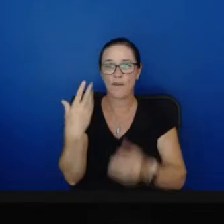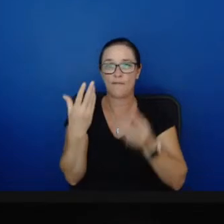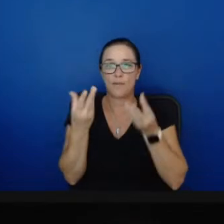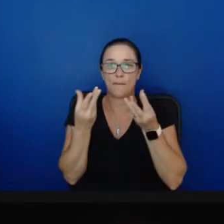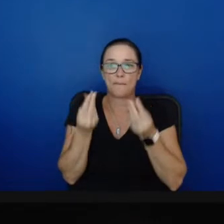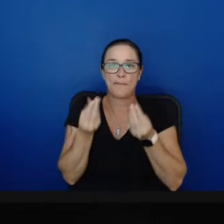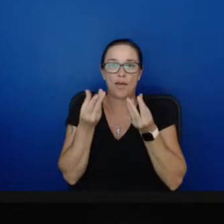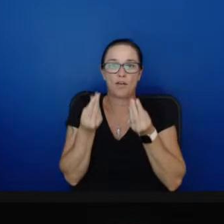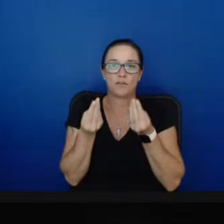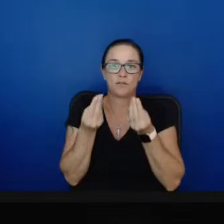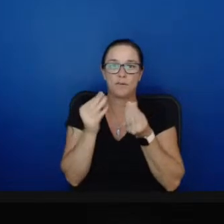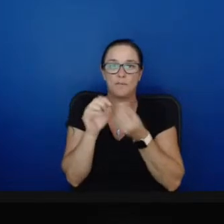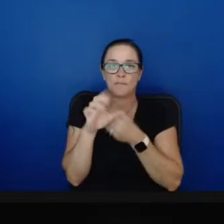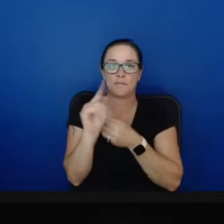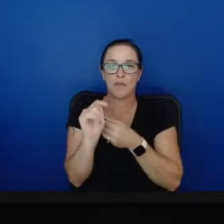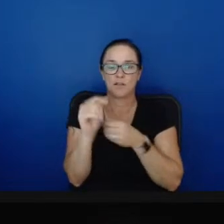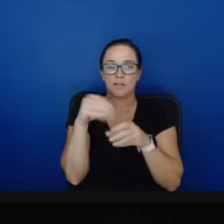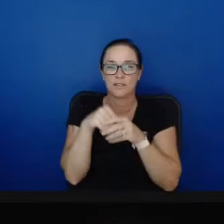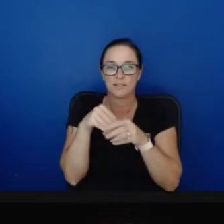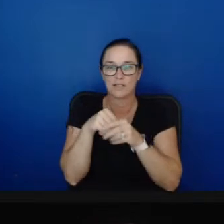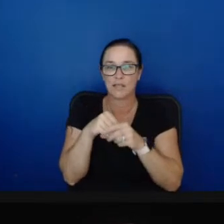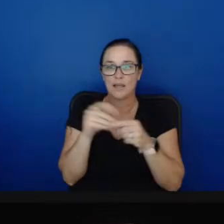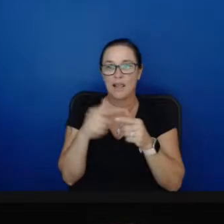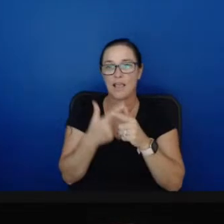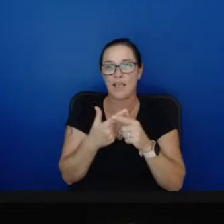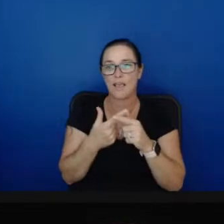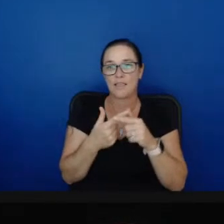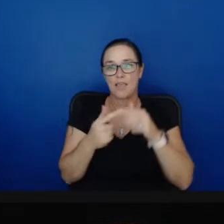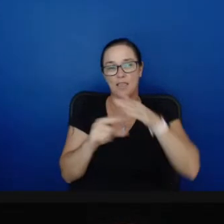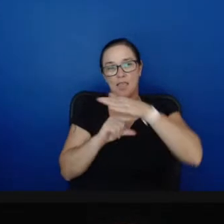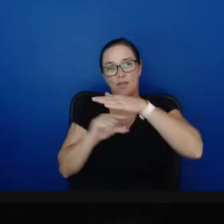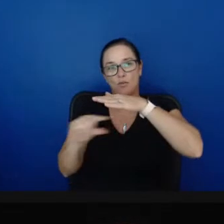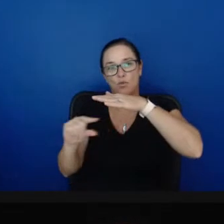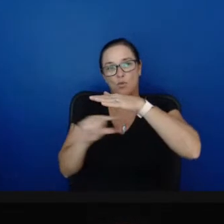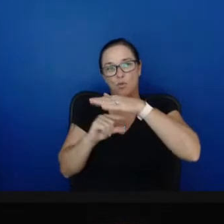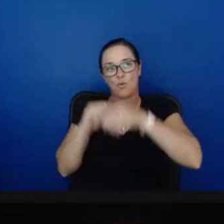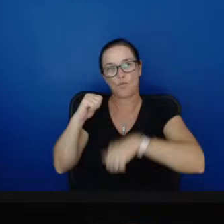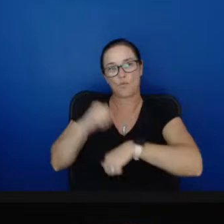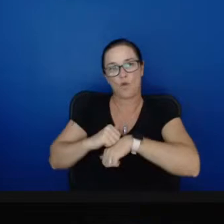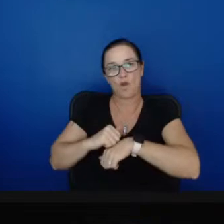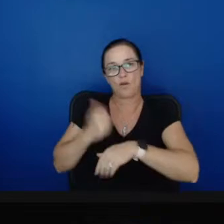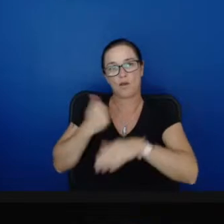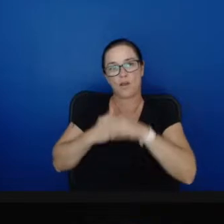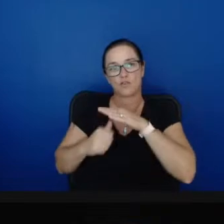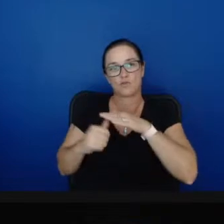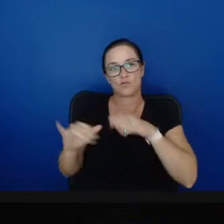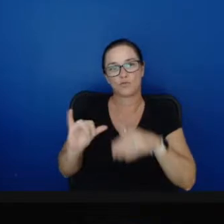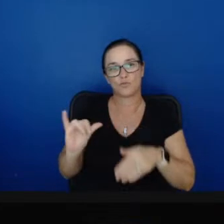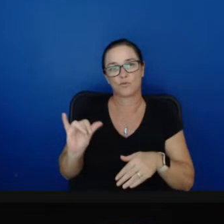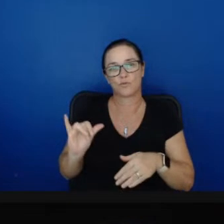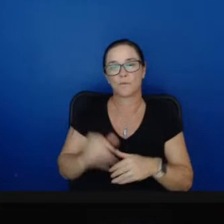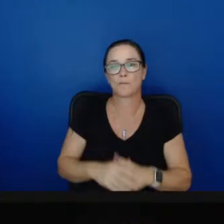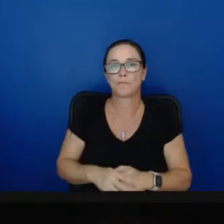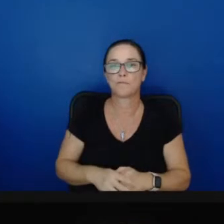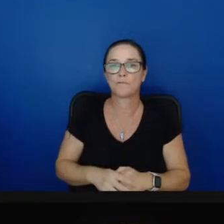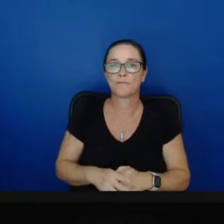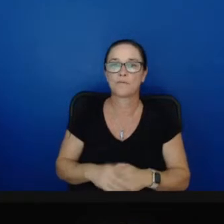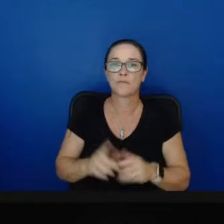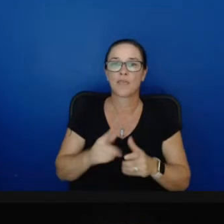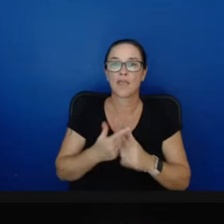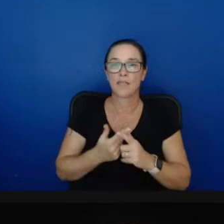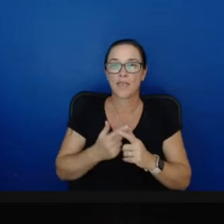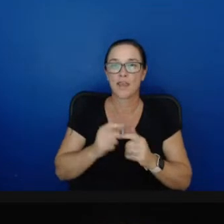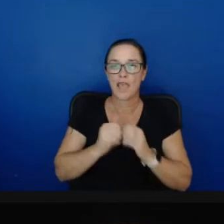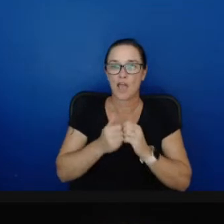right? Maybe 6 feet of it, and you have another 8 feet there below of solid rock too. They documented how this changed over